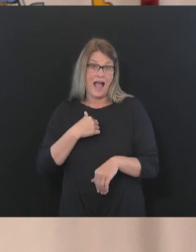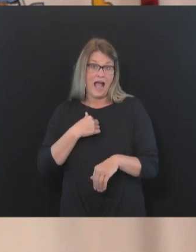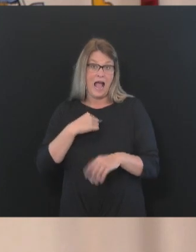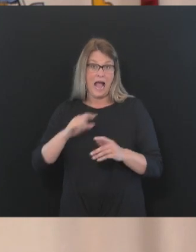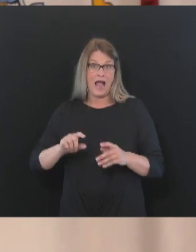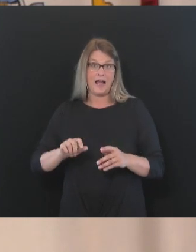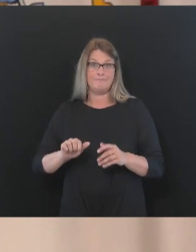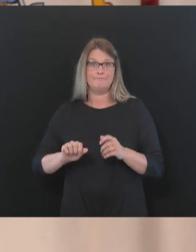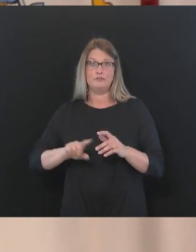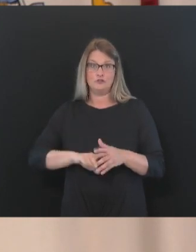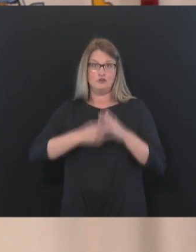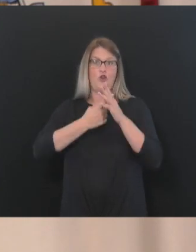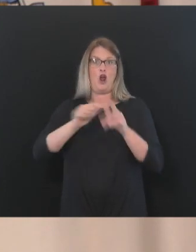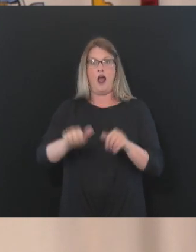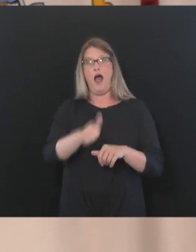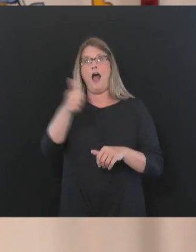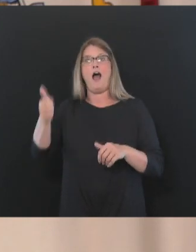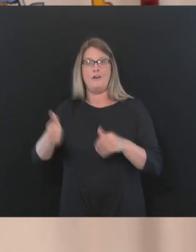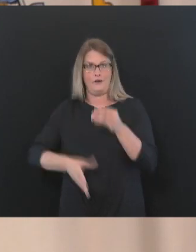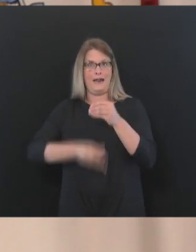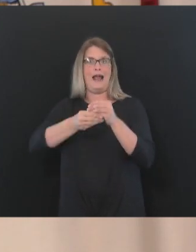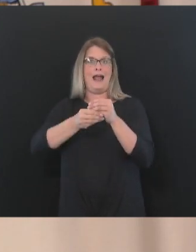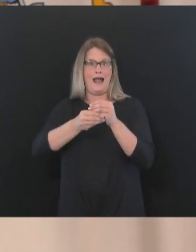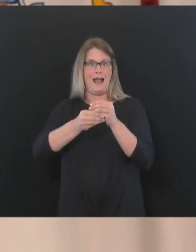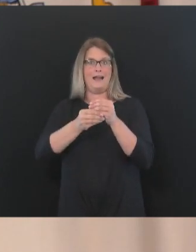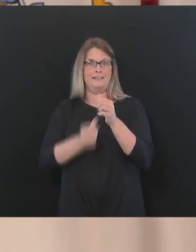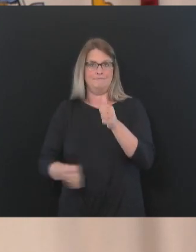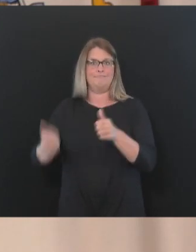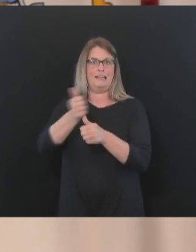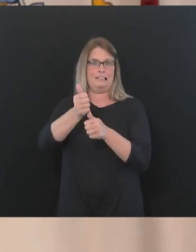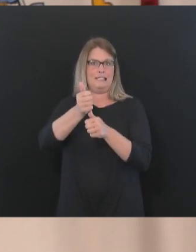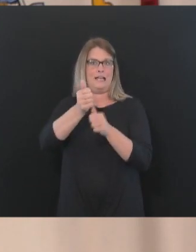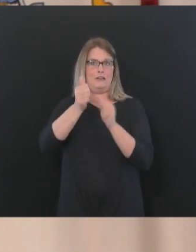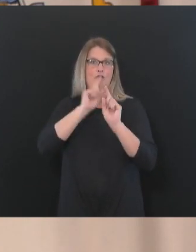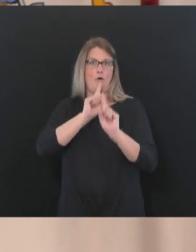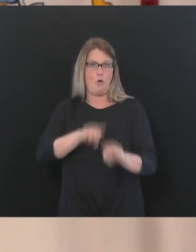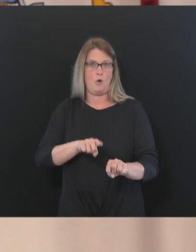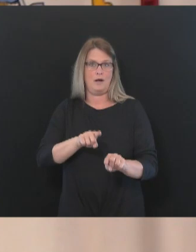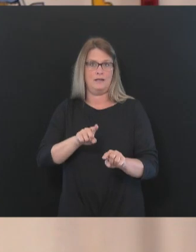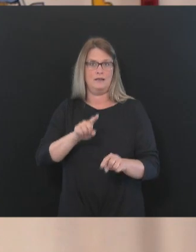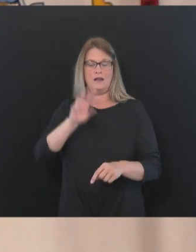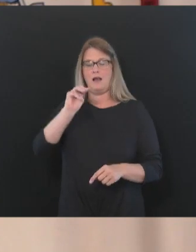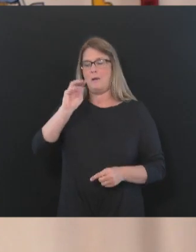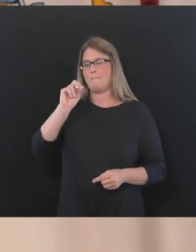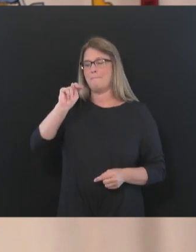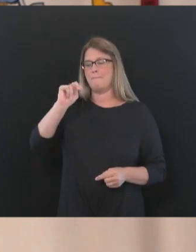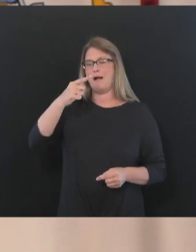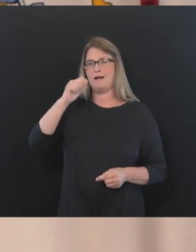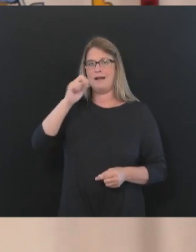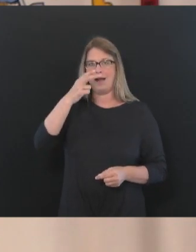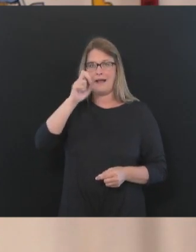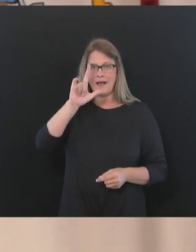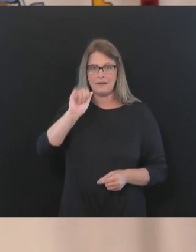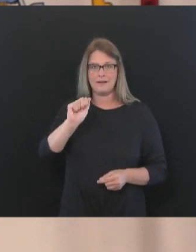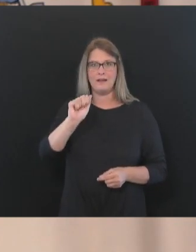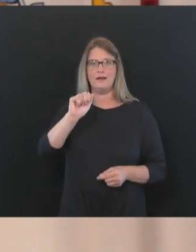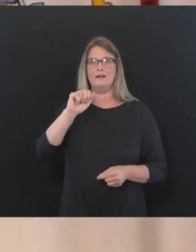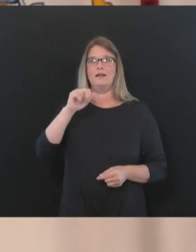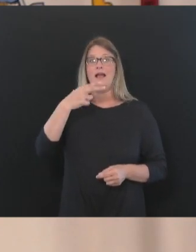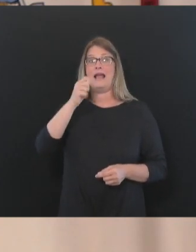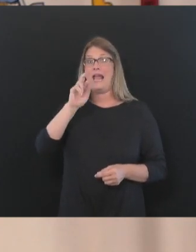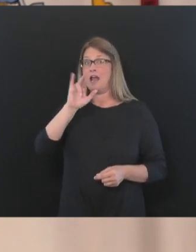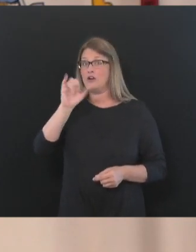issued another executive order that was basically bringing the counties of Monongalia, Harrison, and Kanawha